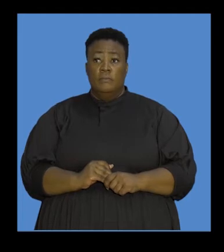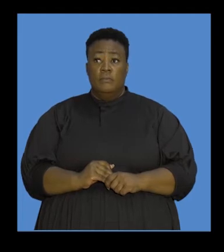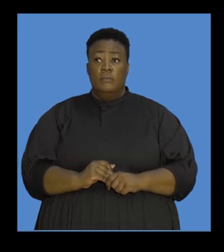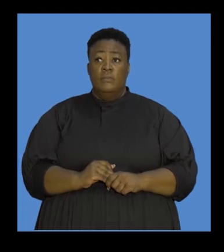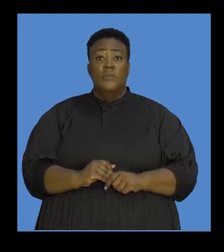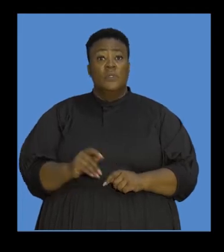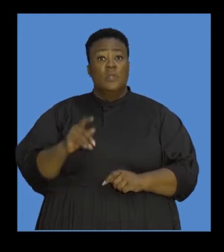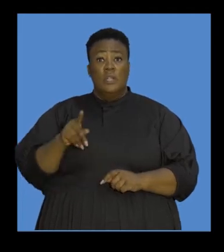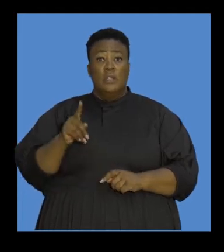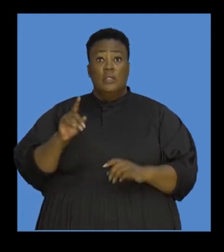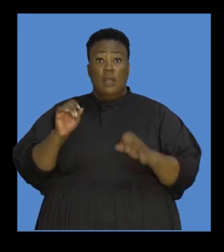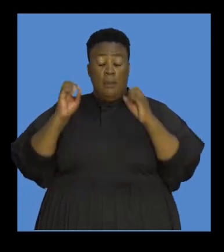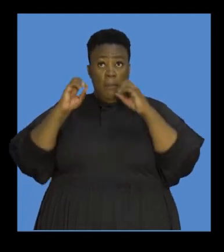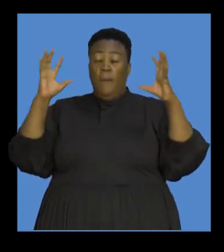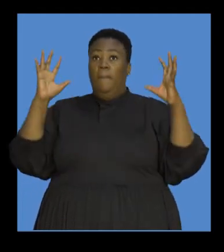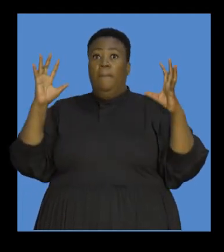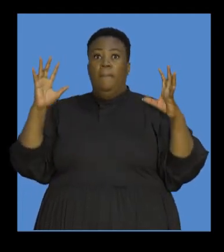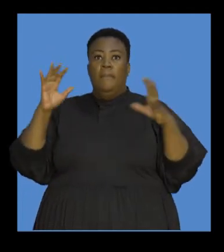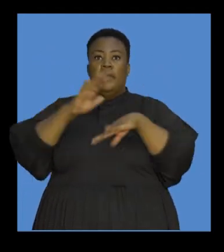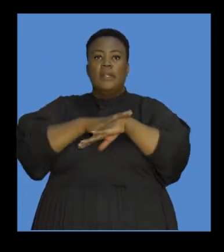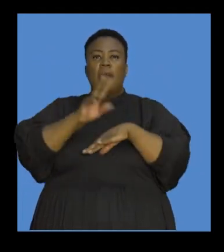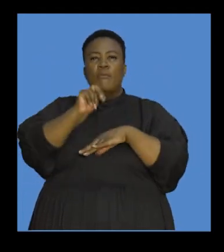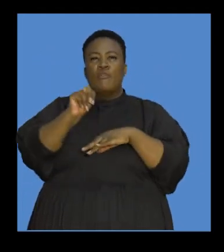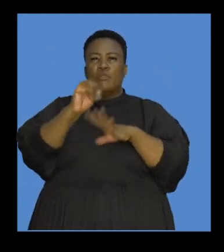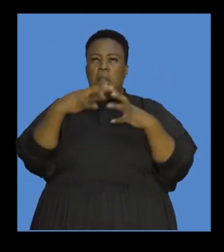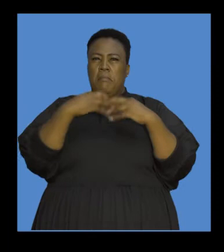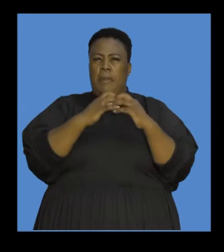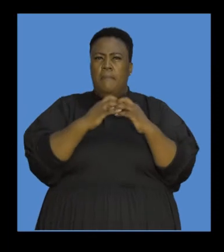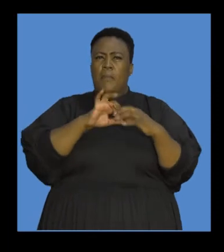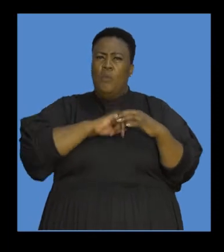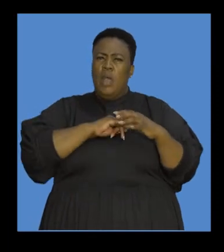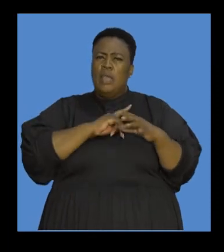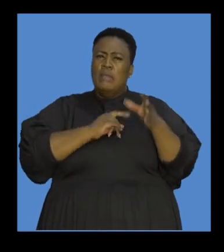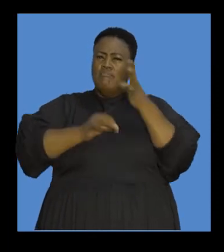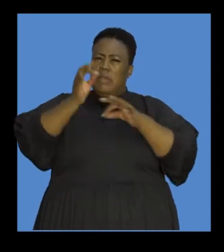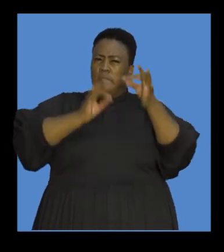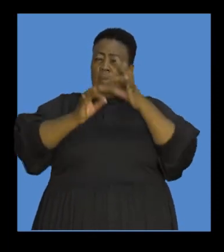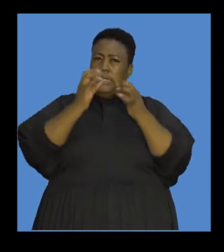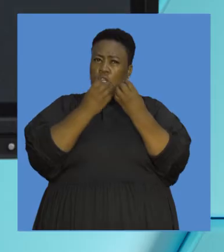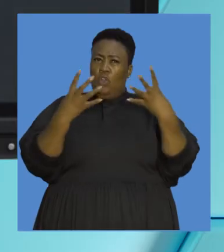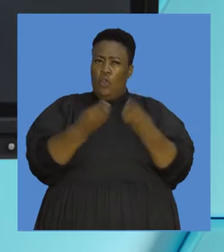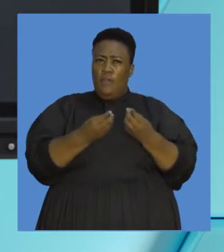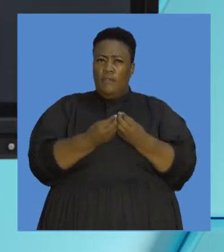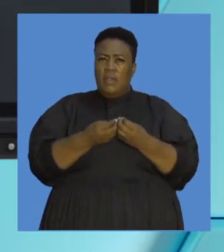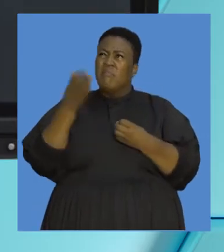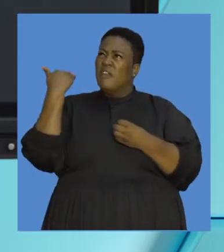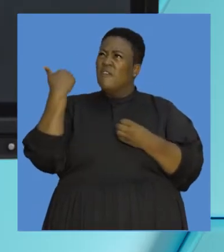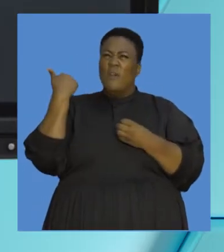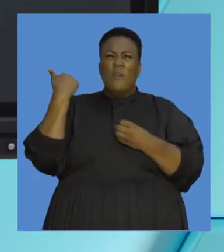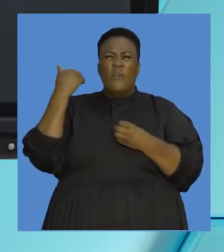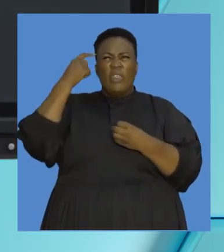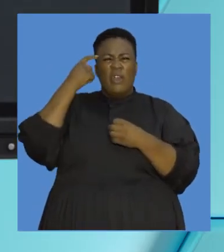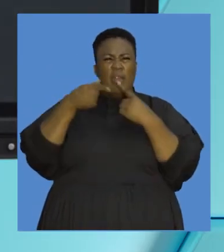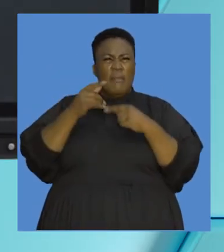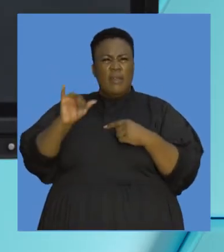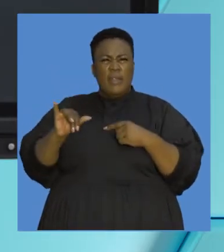This was quite a breakthrough when Newton came up with this, because it explains a lot of things for us, because no one